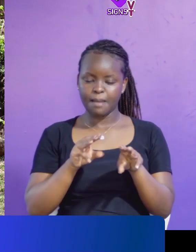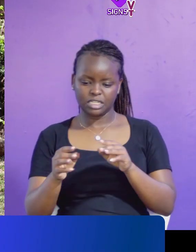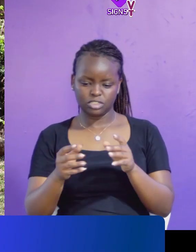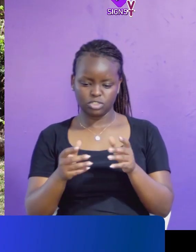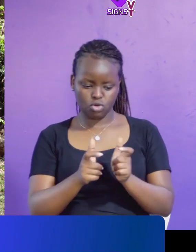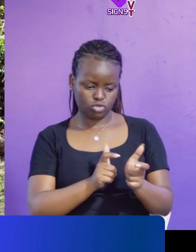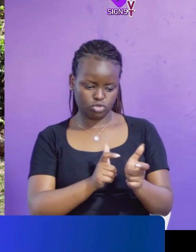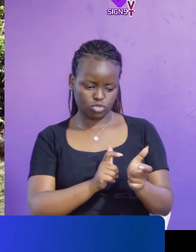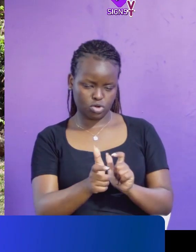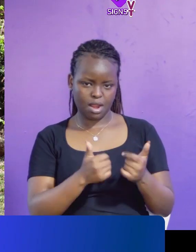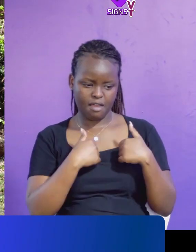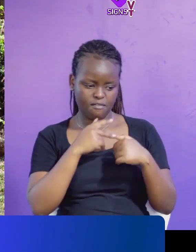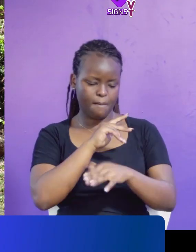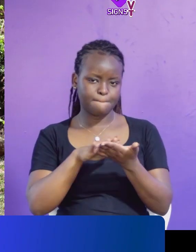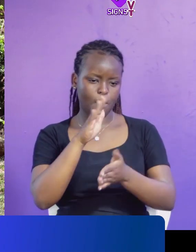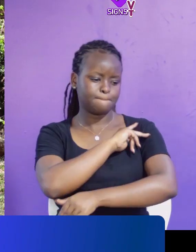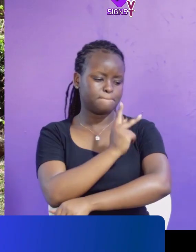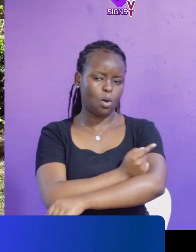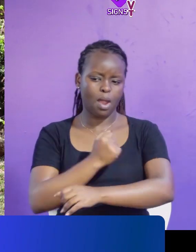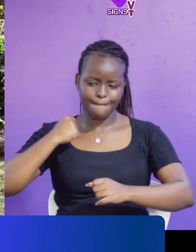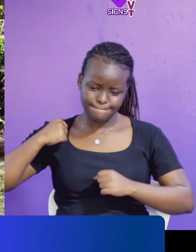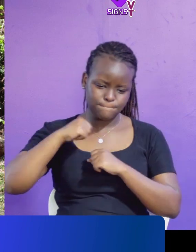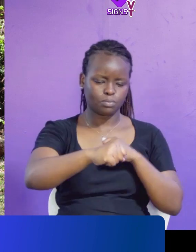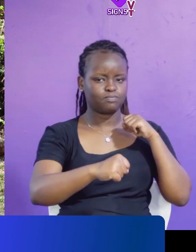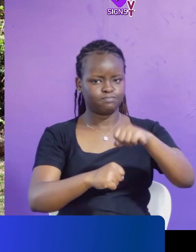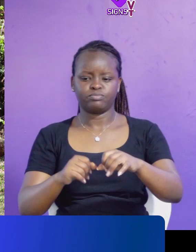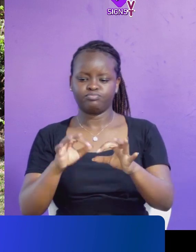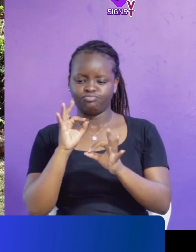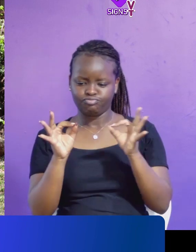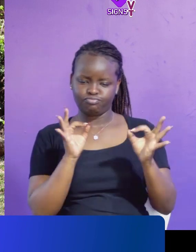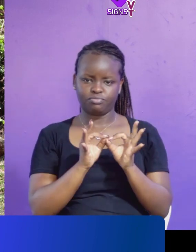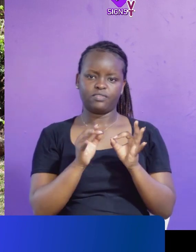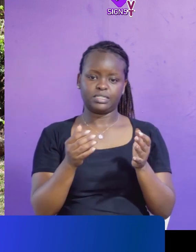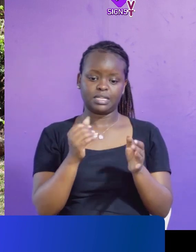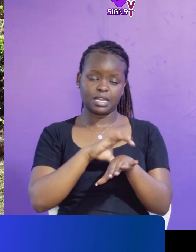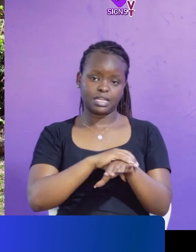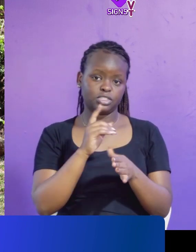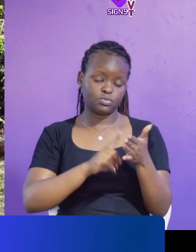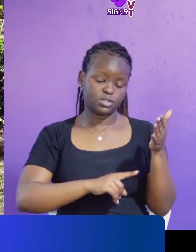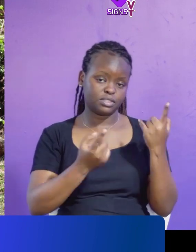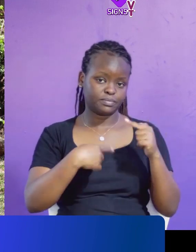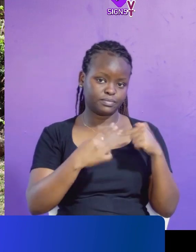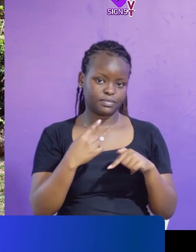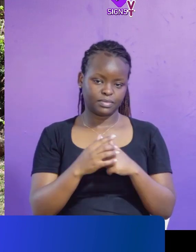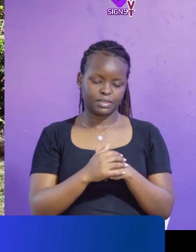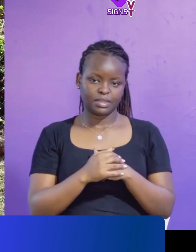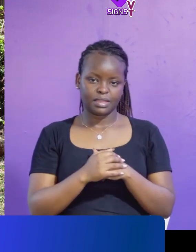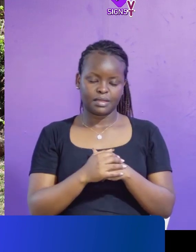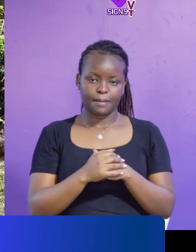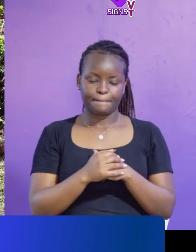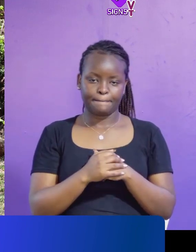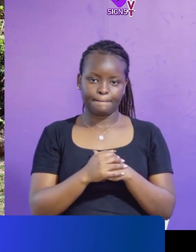more power punches with precision and accuracy, whereby earning the victory via unanimous decision.